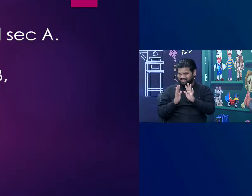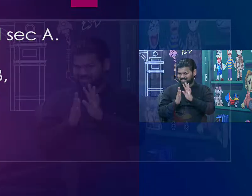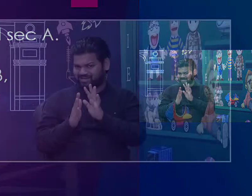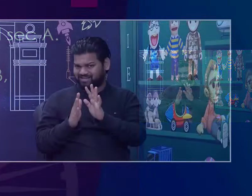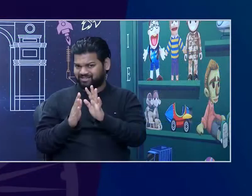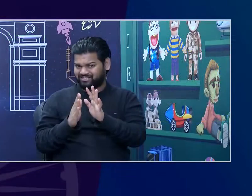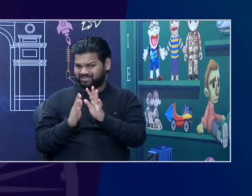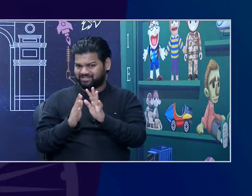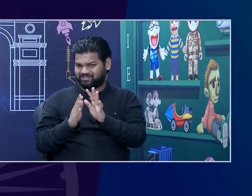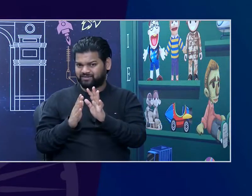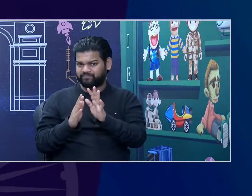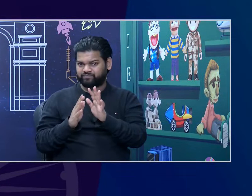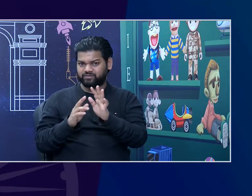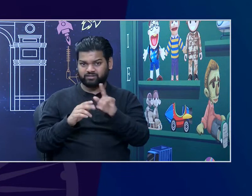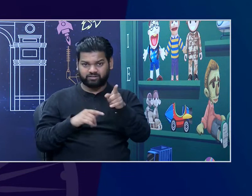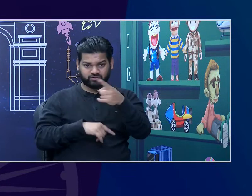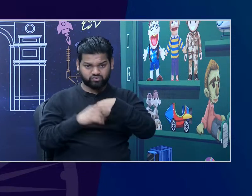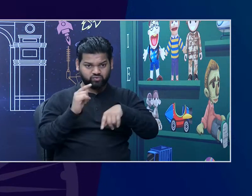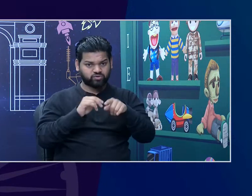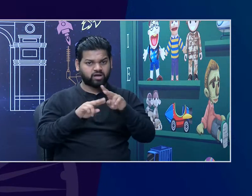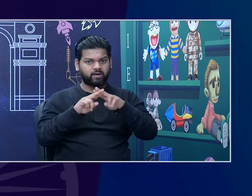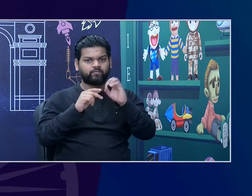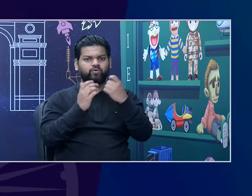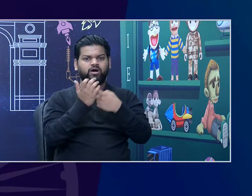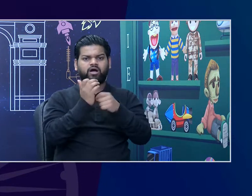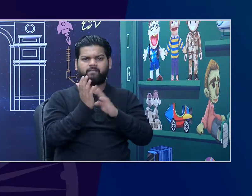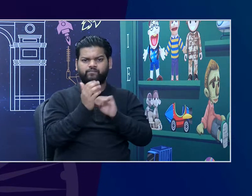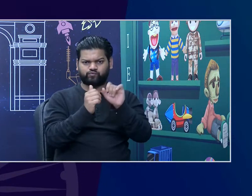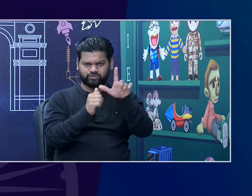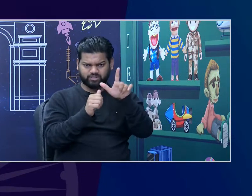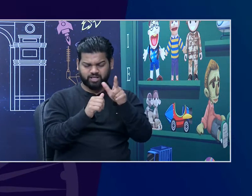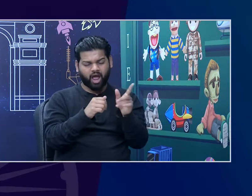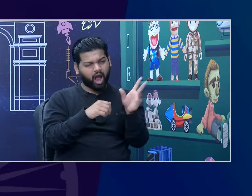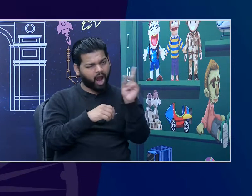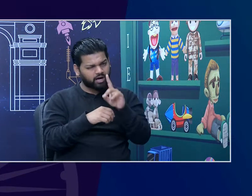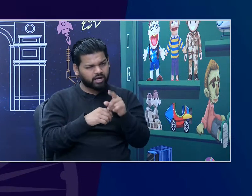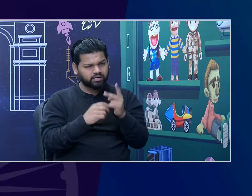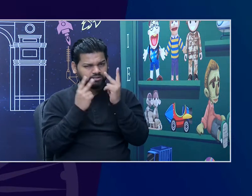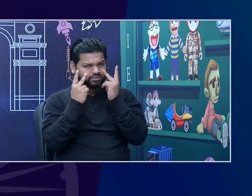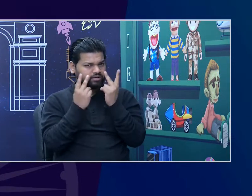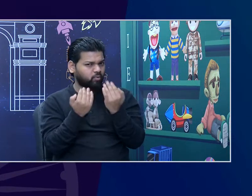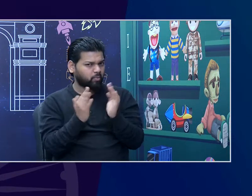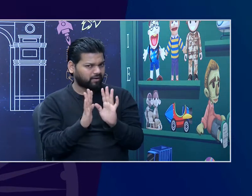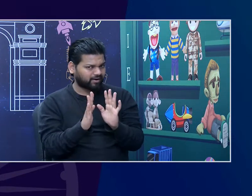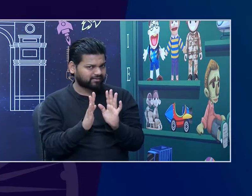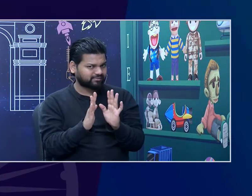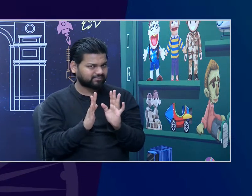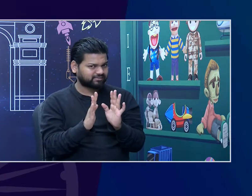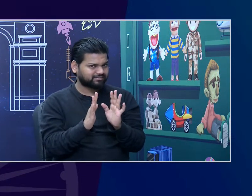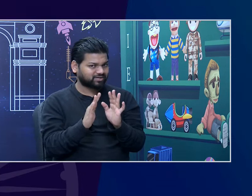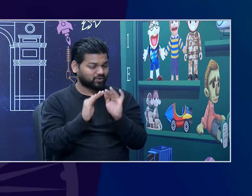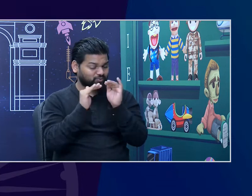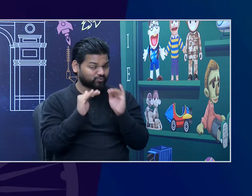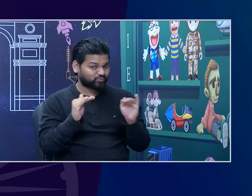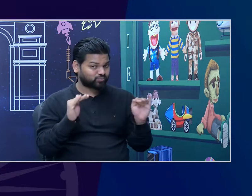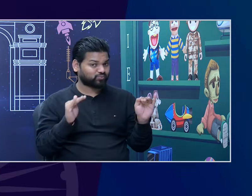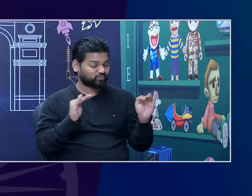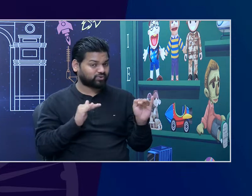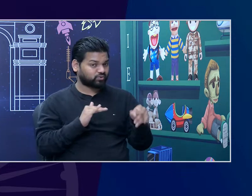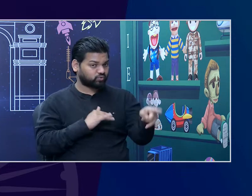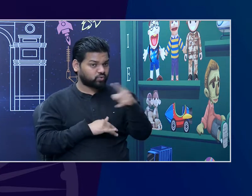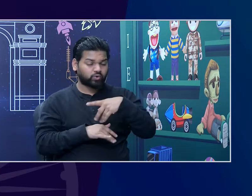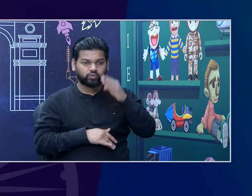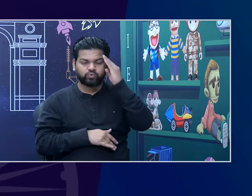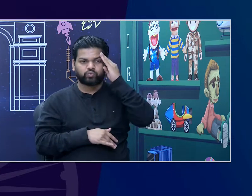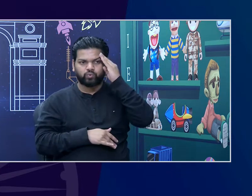take a look on the formulas again, so that our students can learn it and they will find it and they will have no